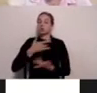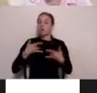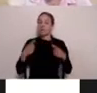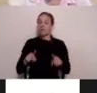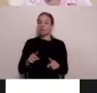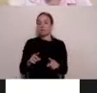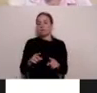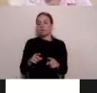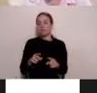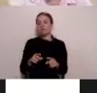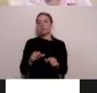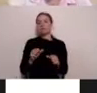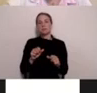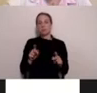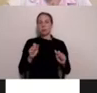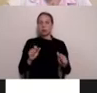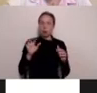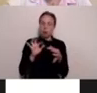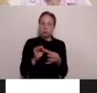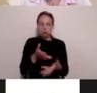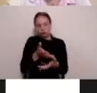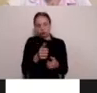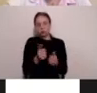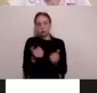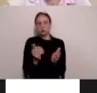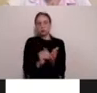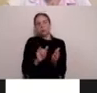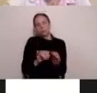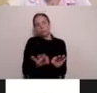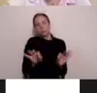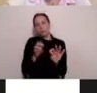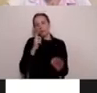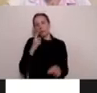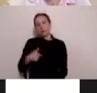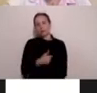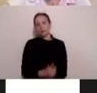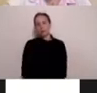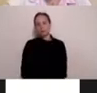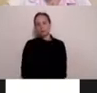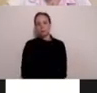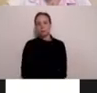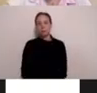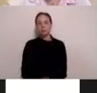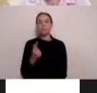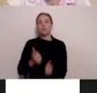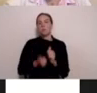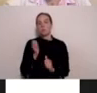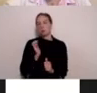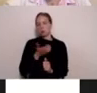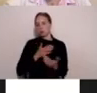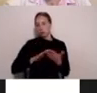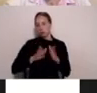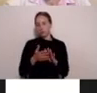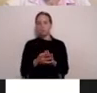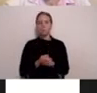community can connect again. That has been so important for us, as for most of our communities.